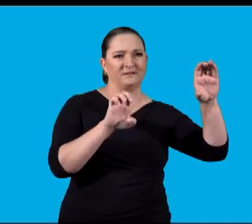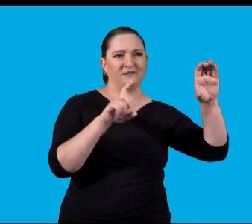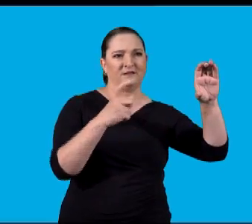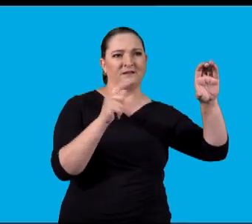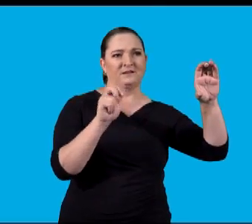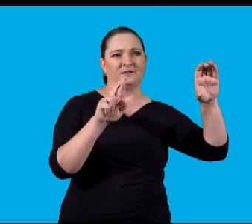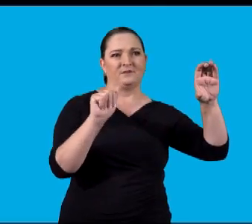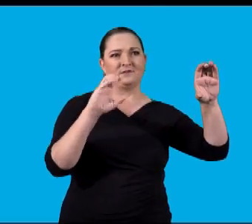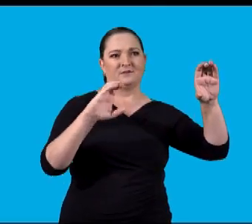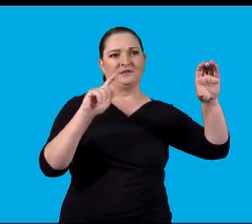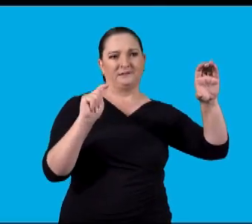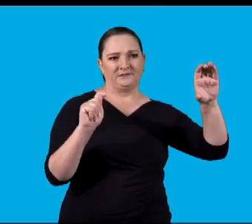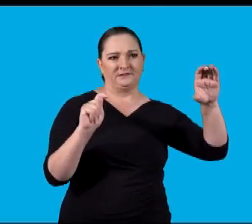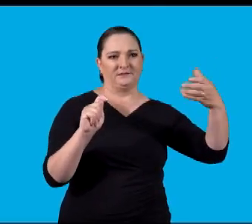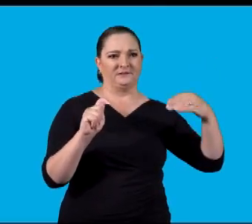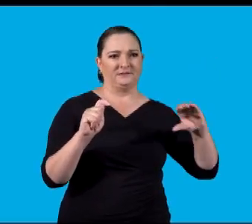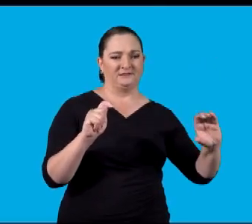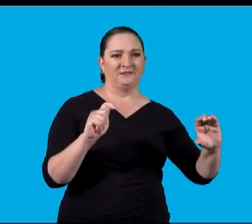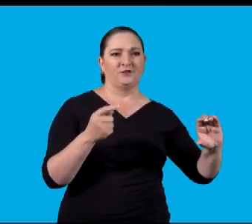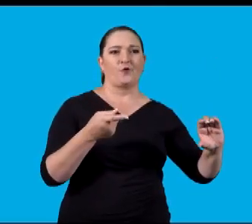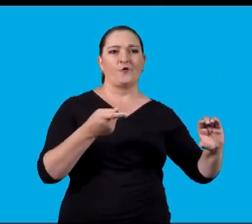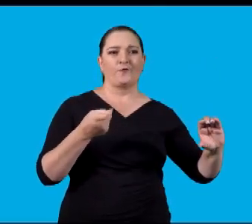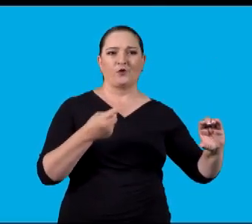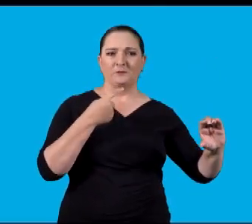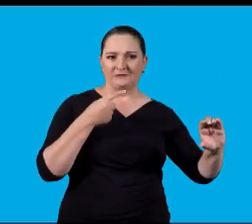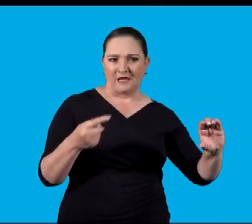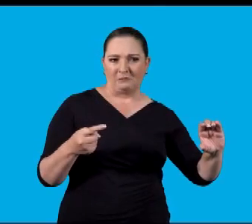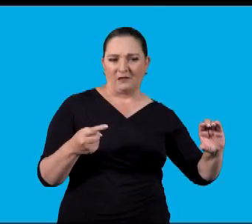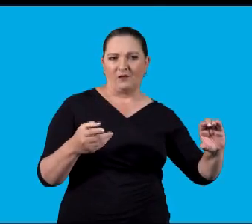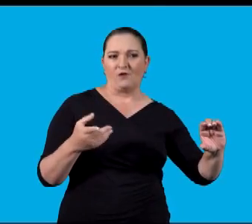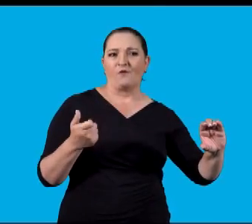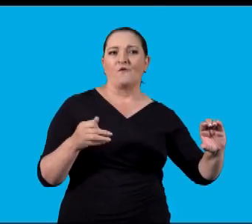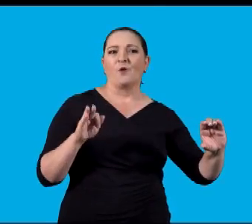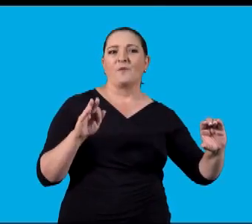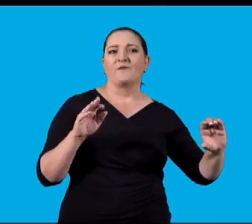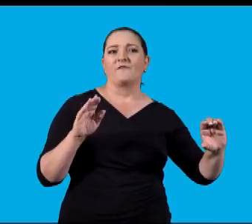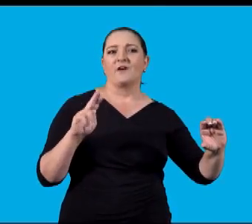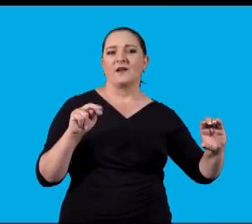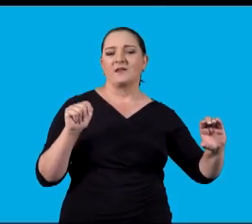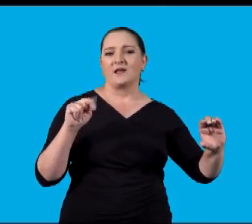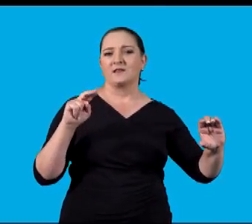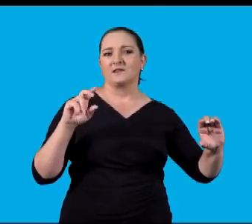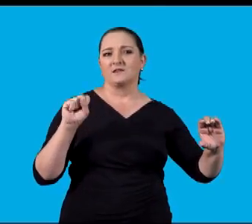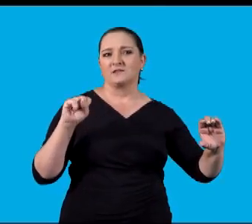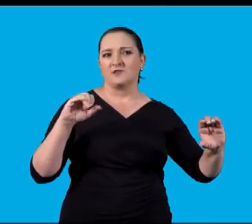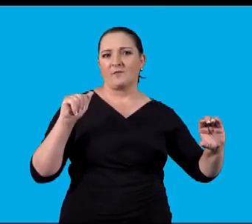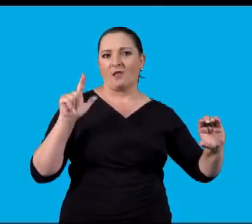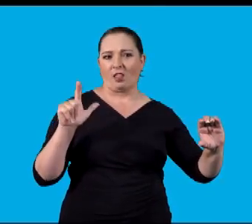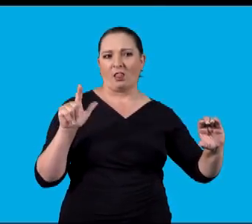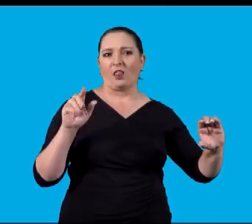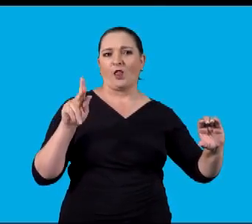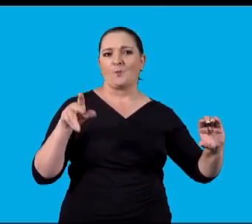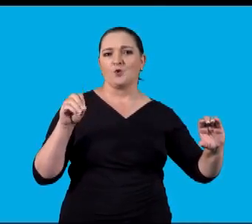position. And what we want to do is to calculate the amount of tax that has been